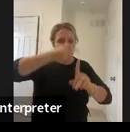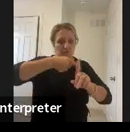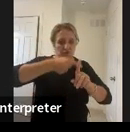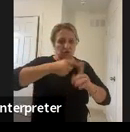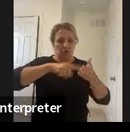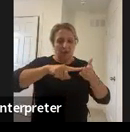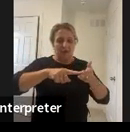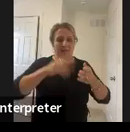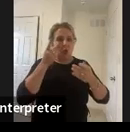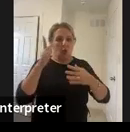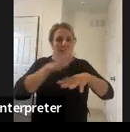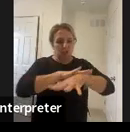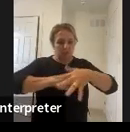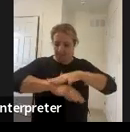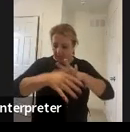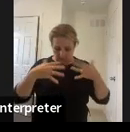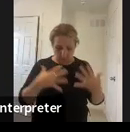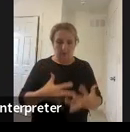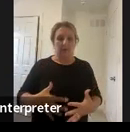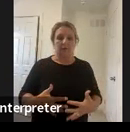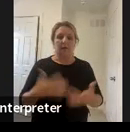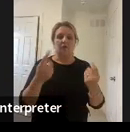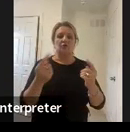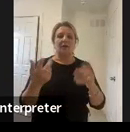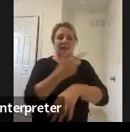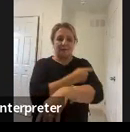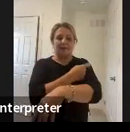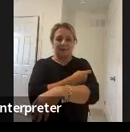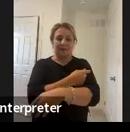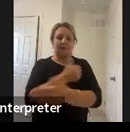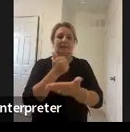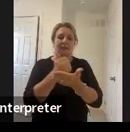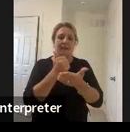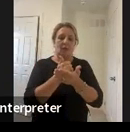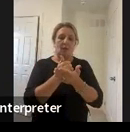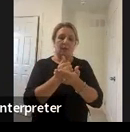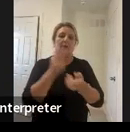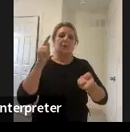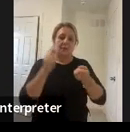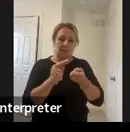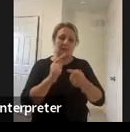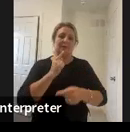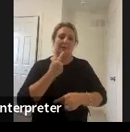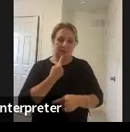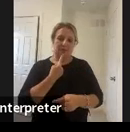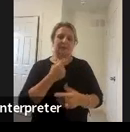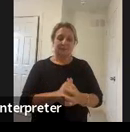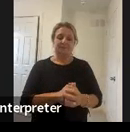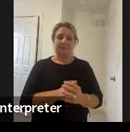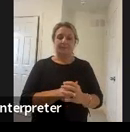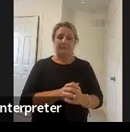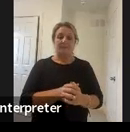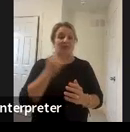skin, and look into getting vaccinated to decrease your chances of developing severe symptoms or infection. And if you do